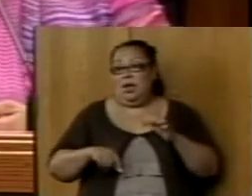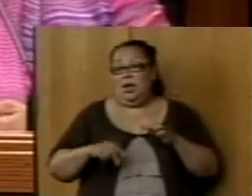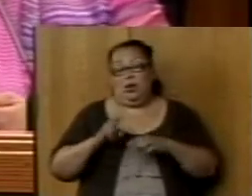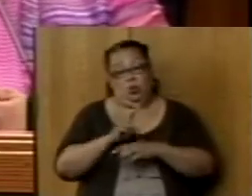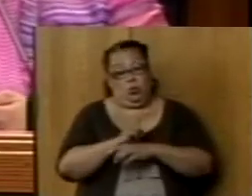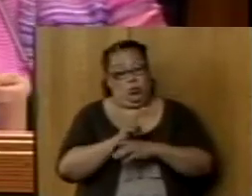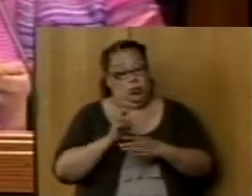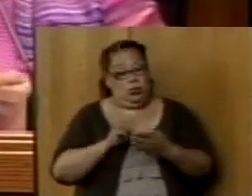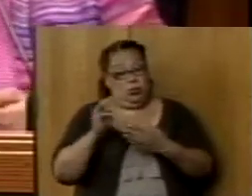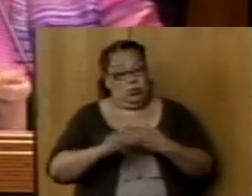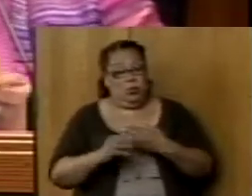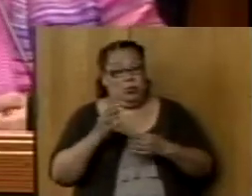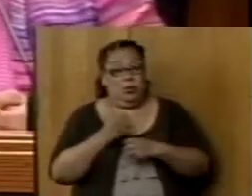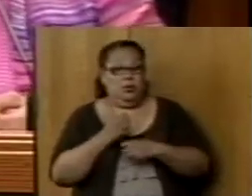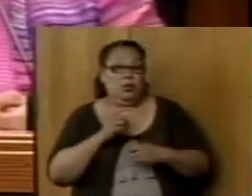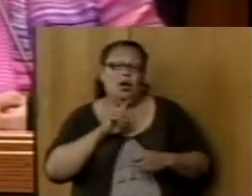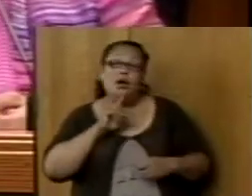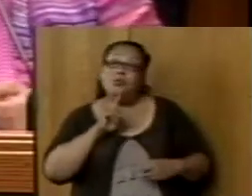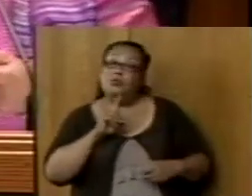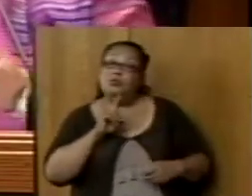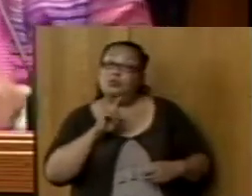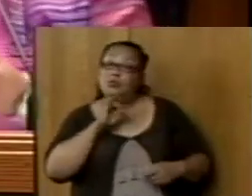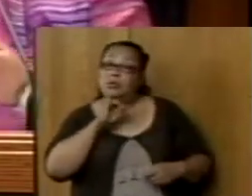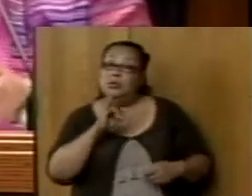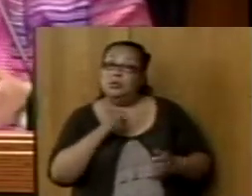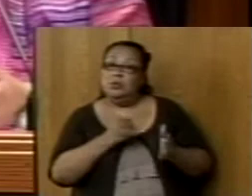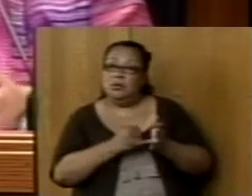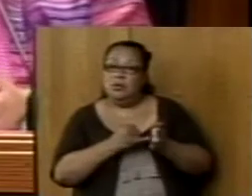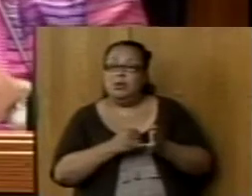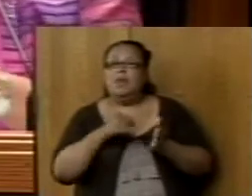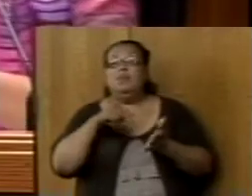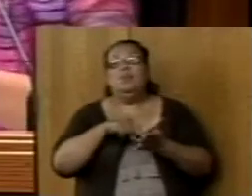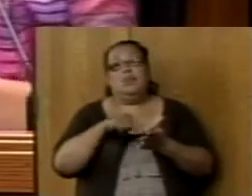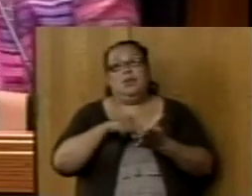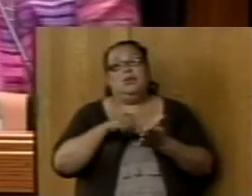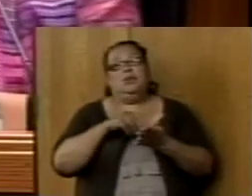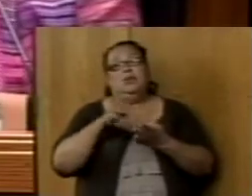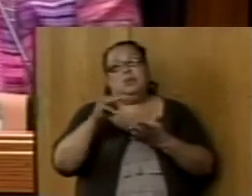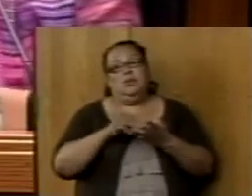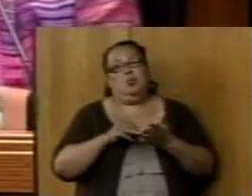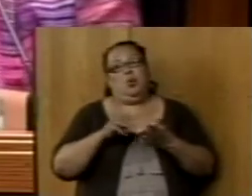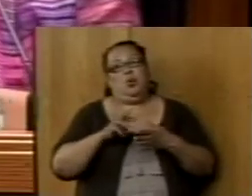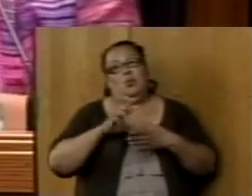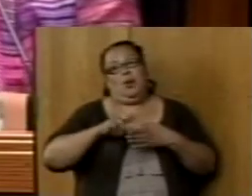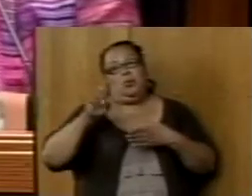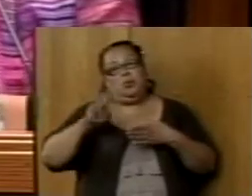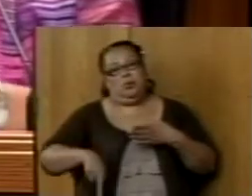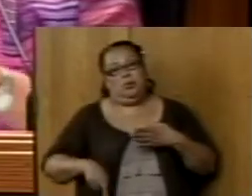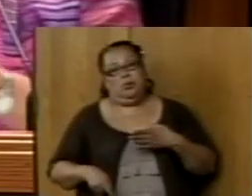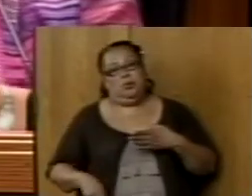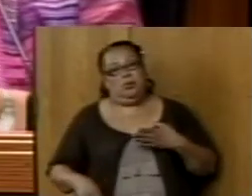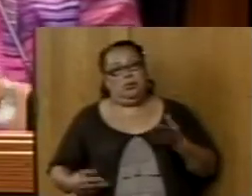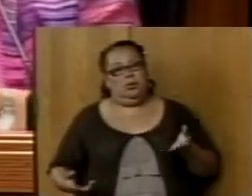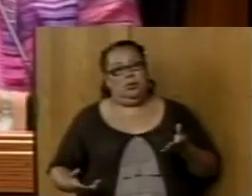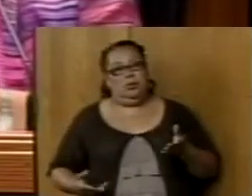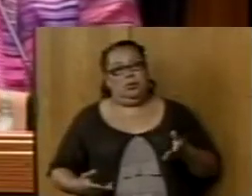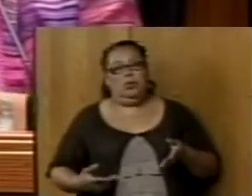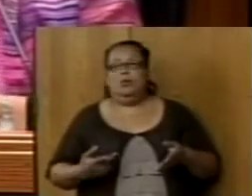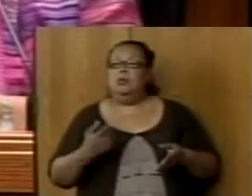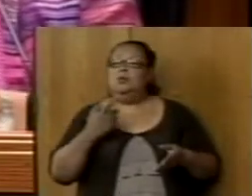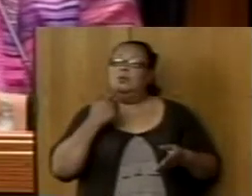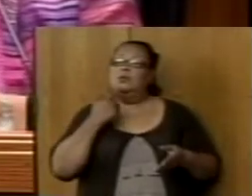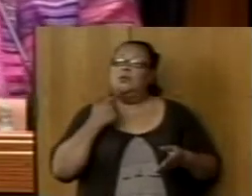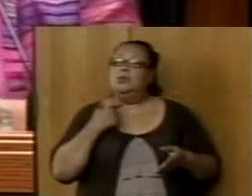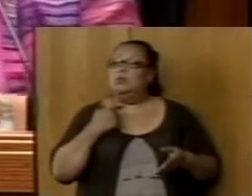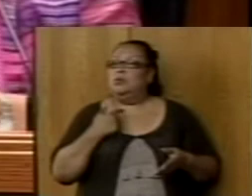good results? So how true is it that this is the program that's getting us that result? Unless you go and tell them to freely tell